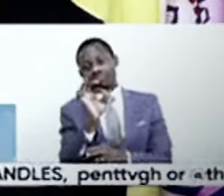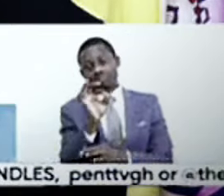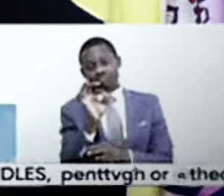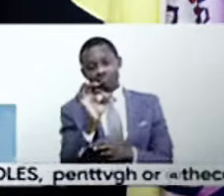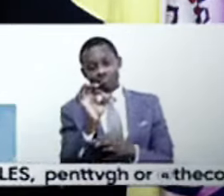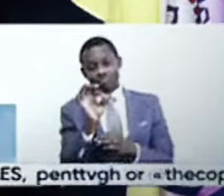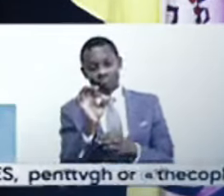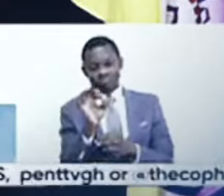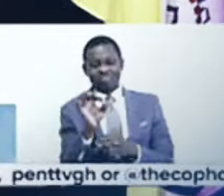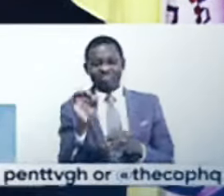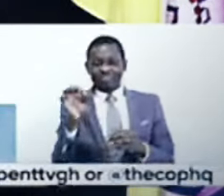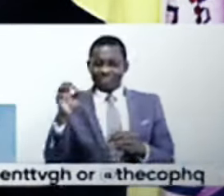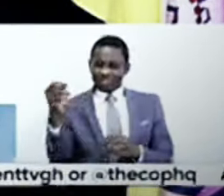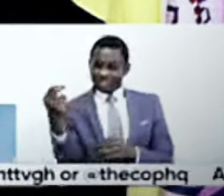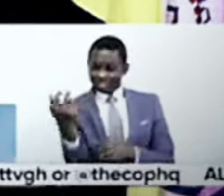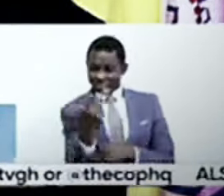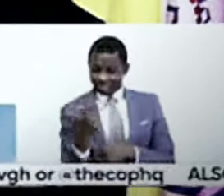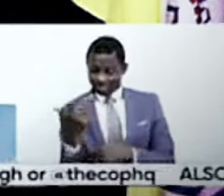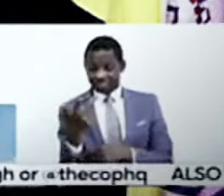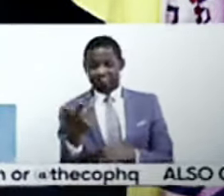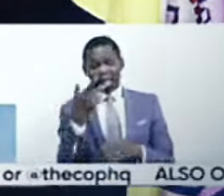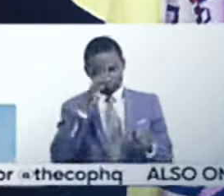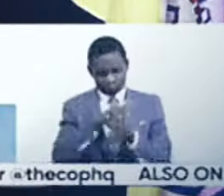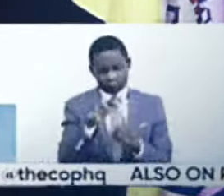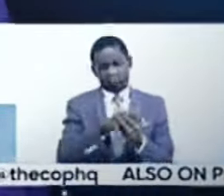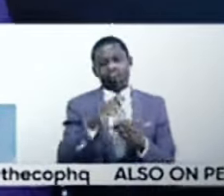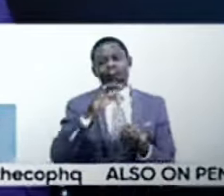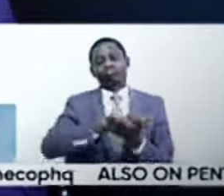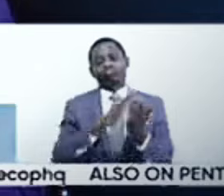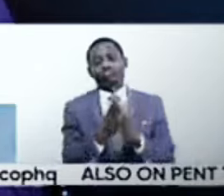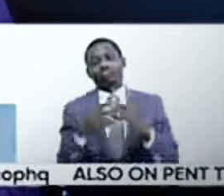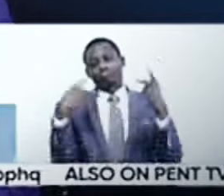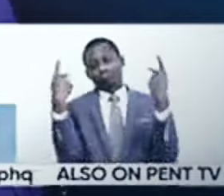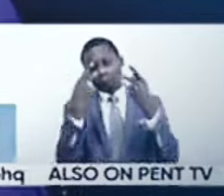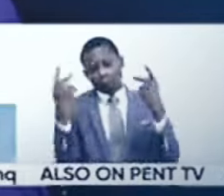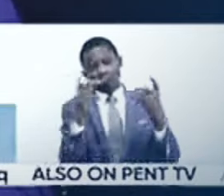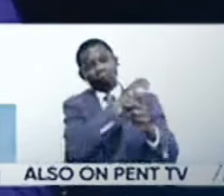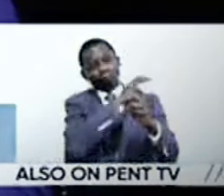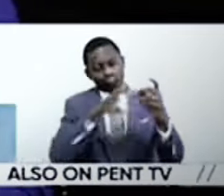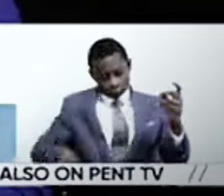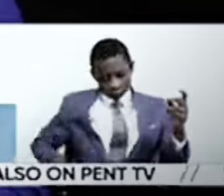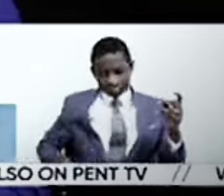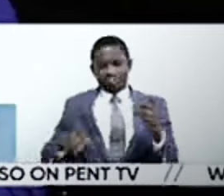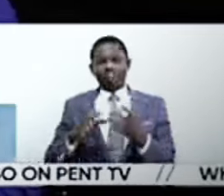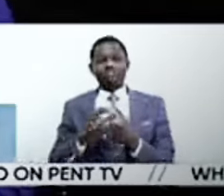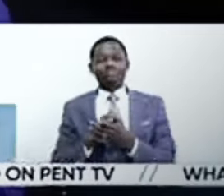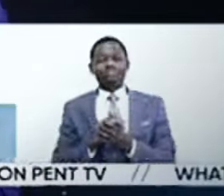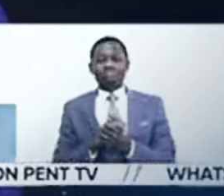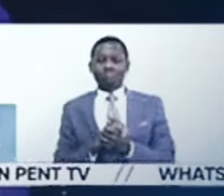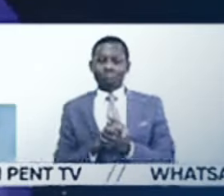This is enough for us to live a victorious Christian life. It is